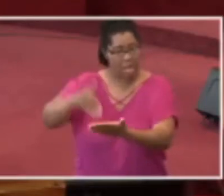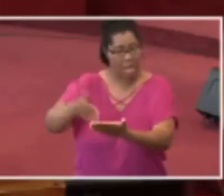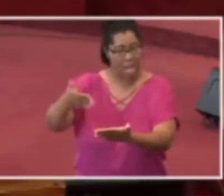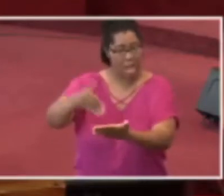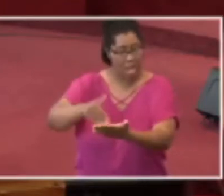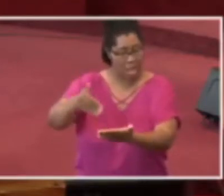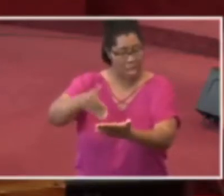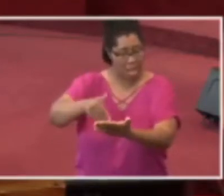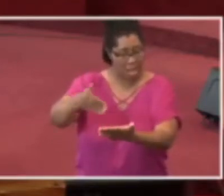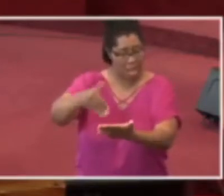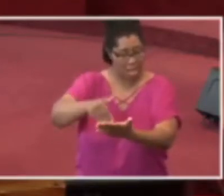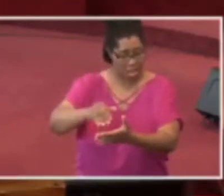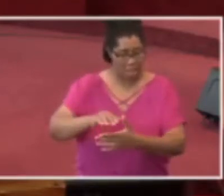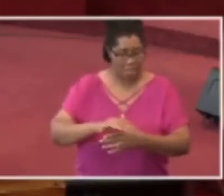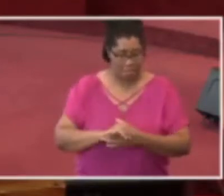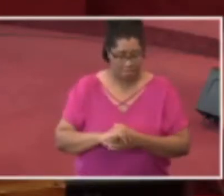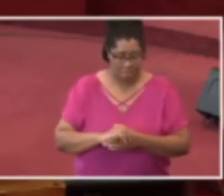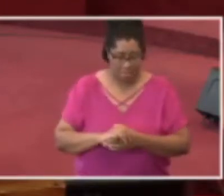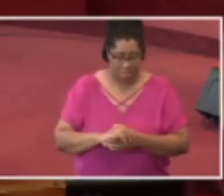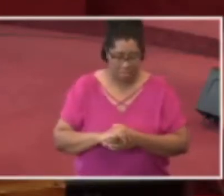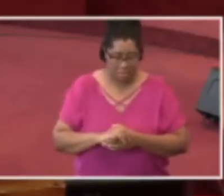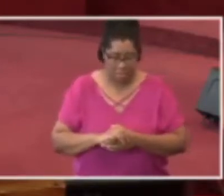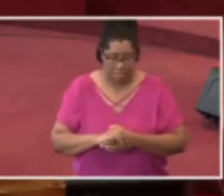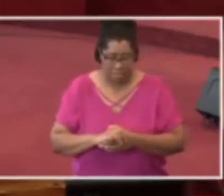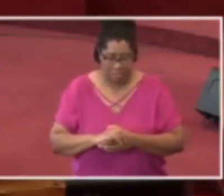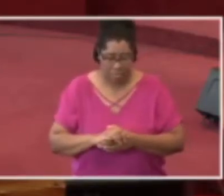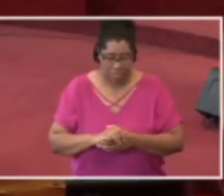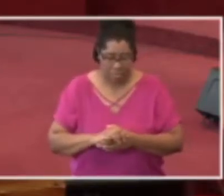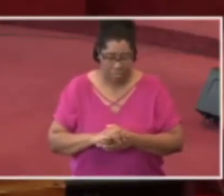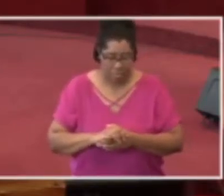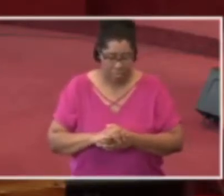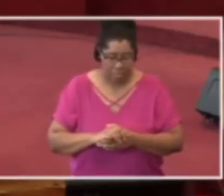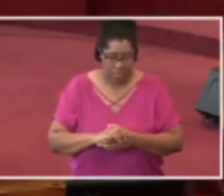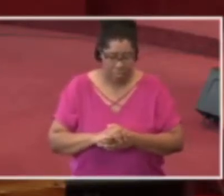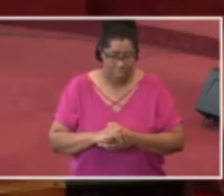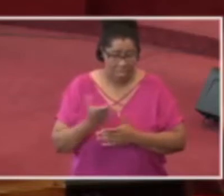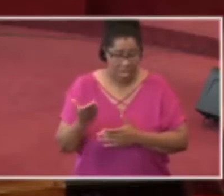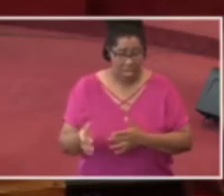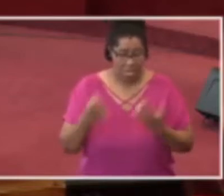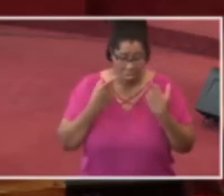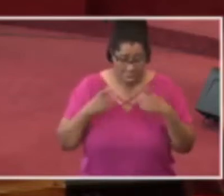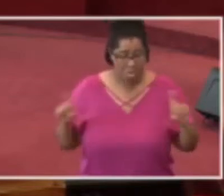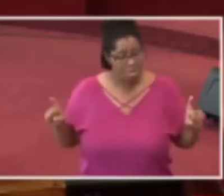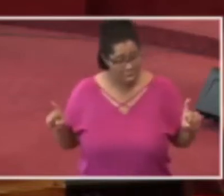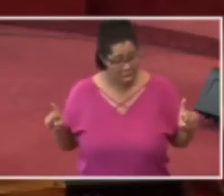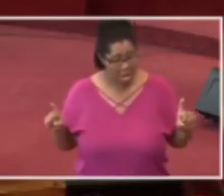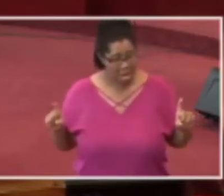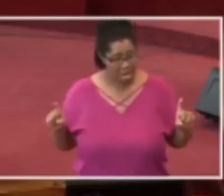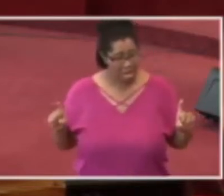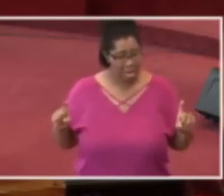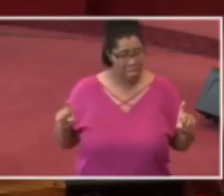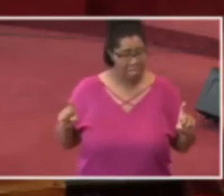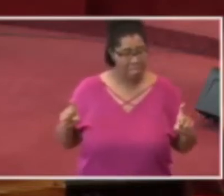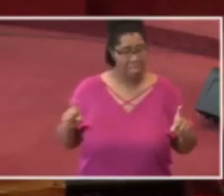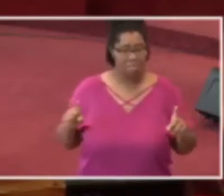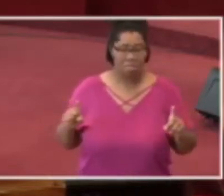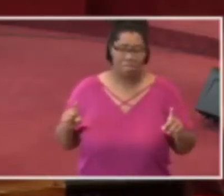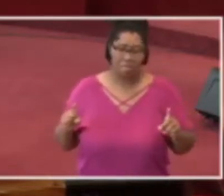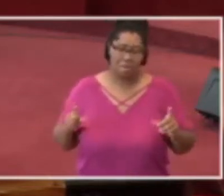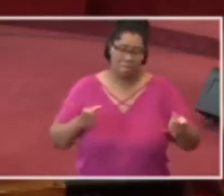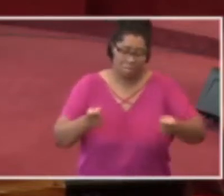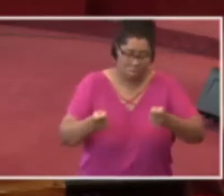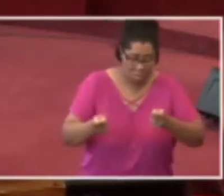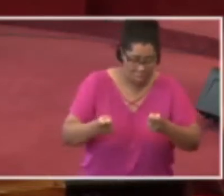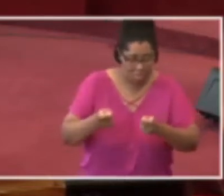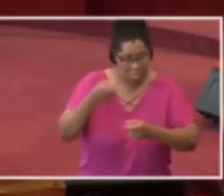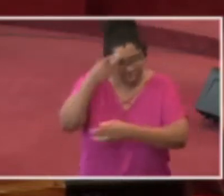after time. King David, who declared and decreed in judgment with wisdom and equity and